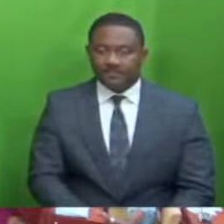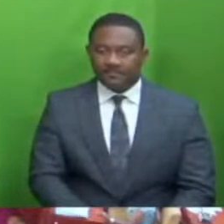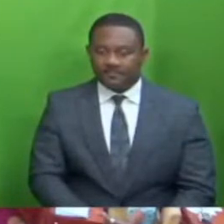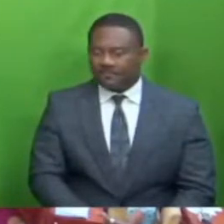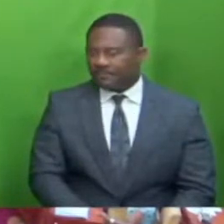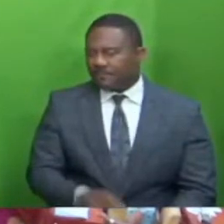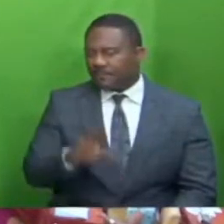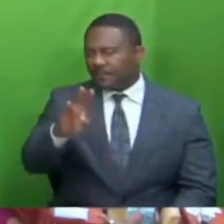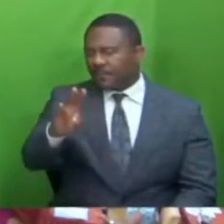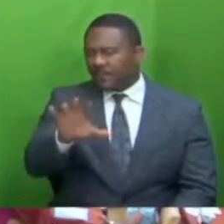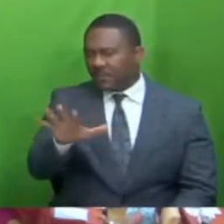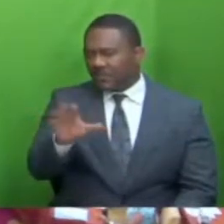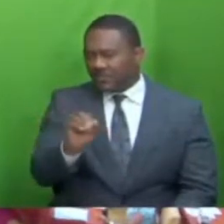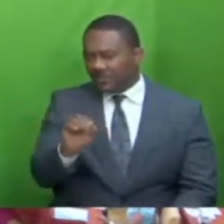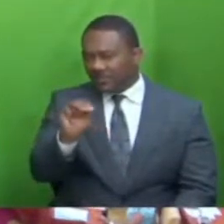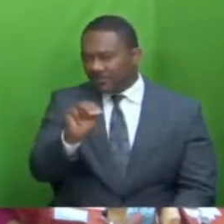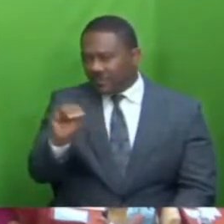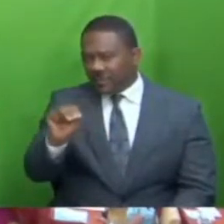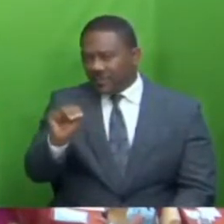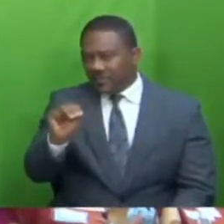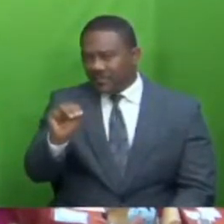$750 million